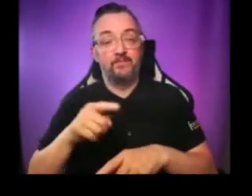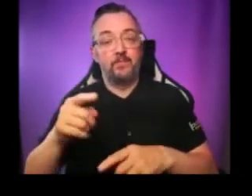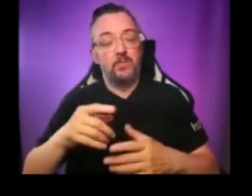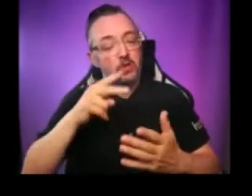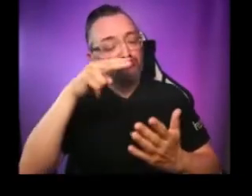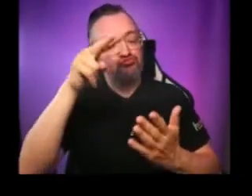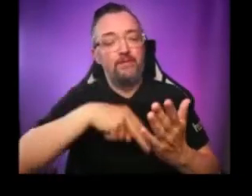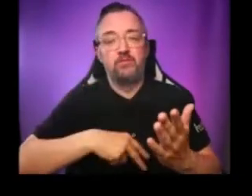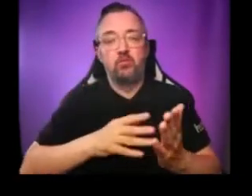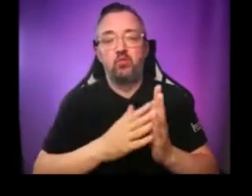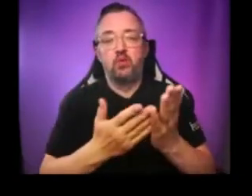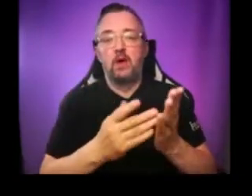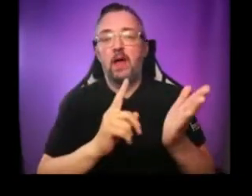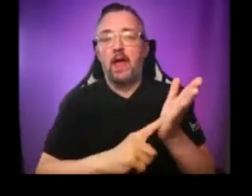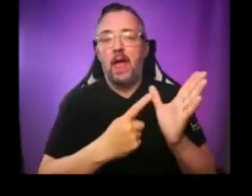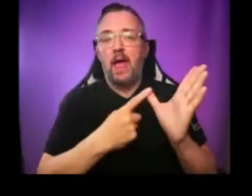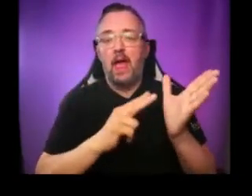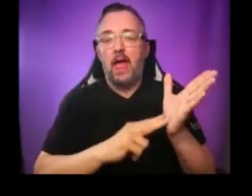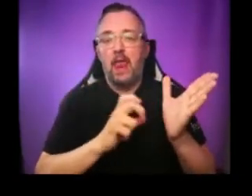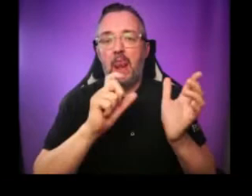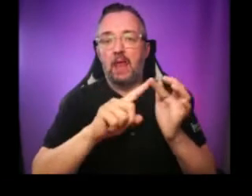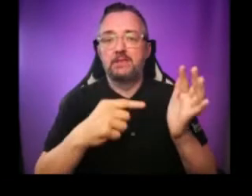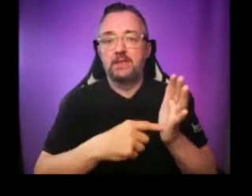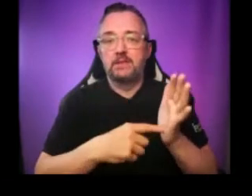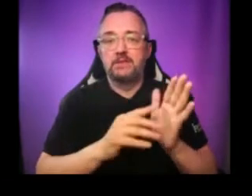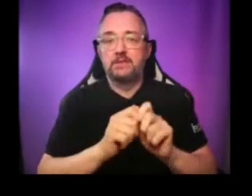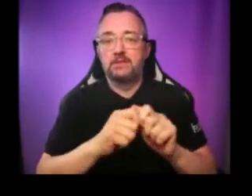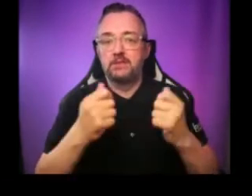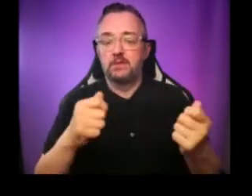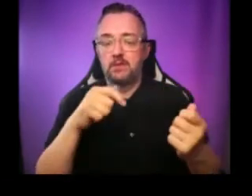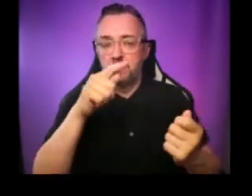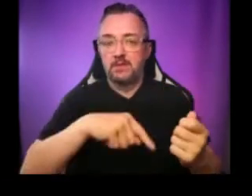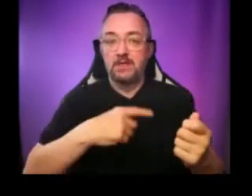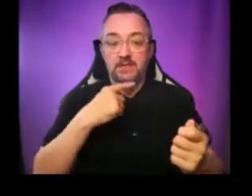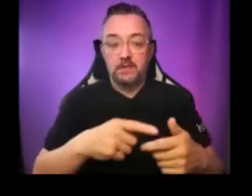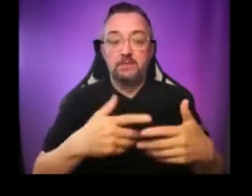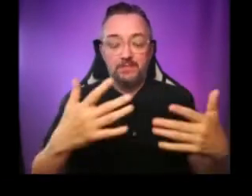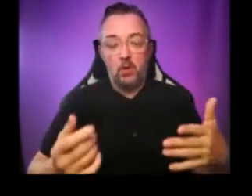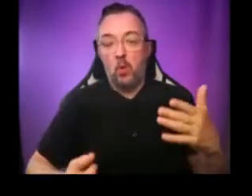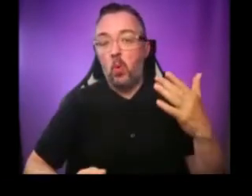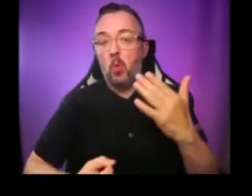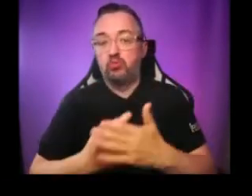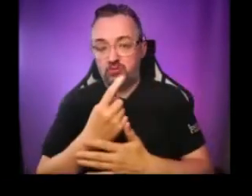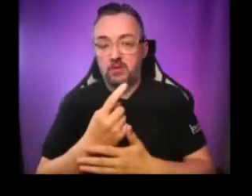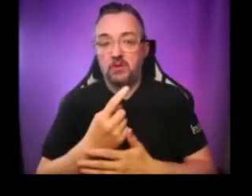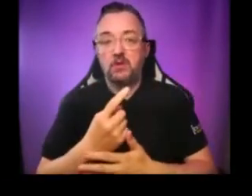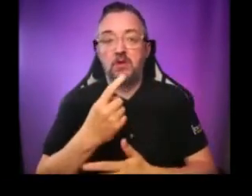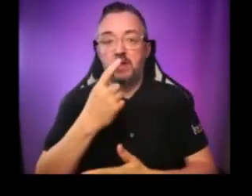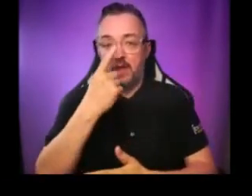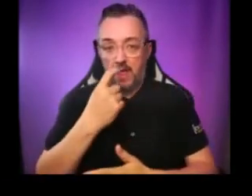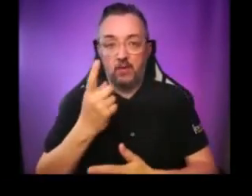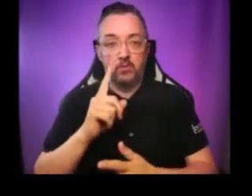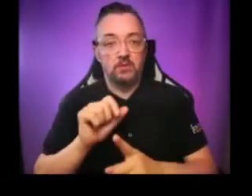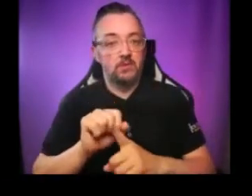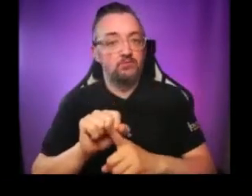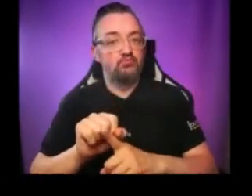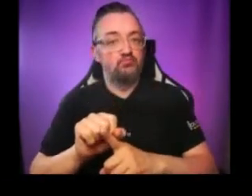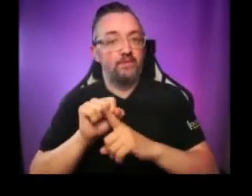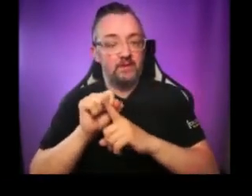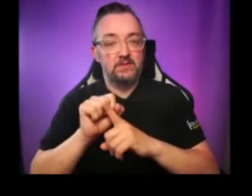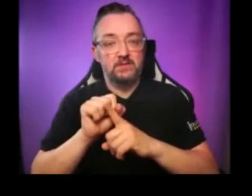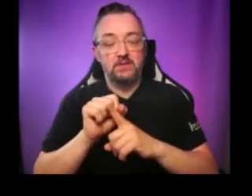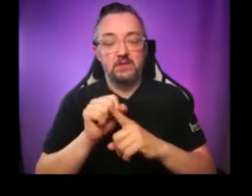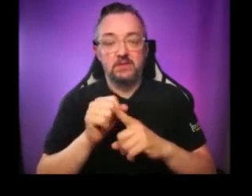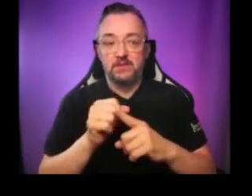the commission that told us there were significant opportunities to actually prevent several forms